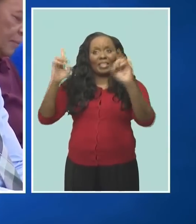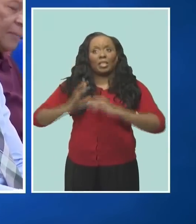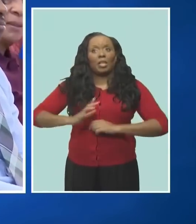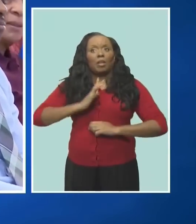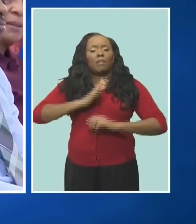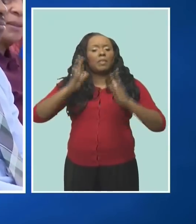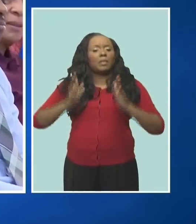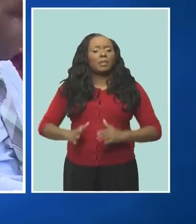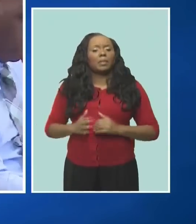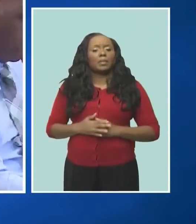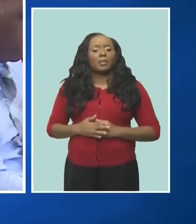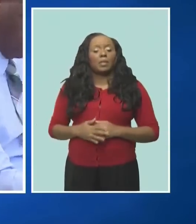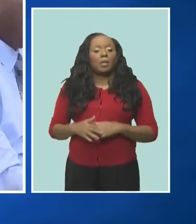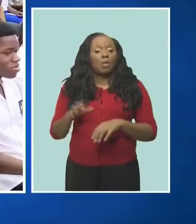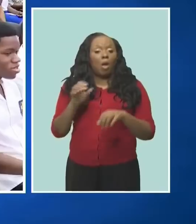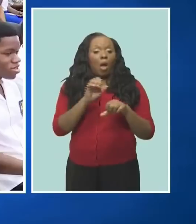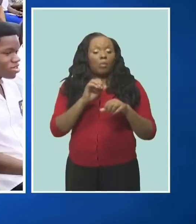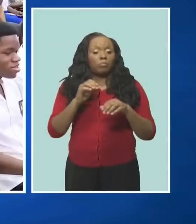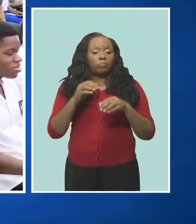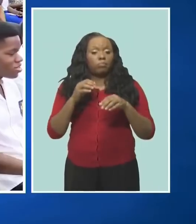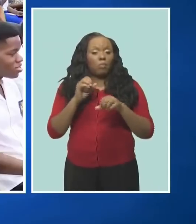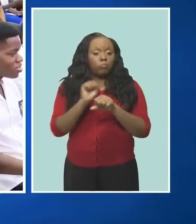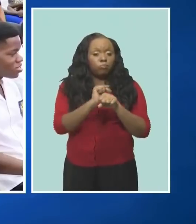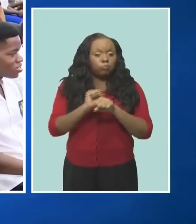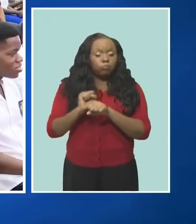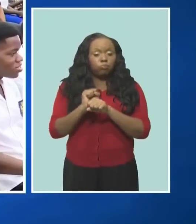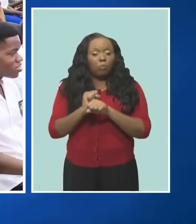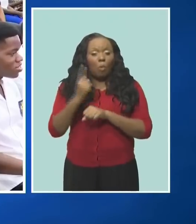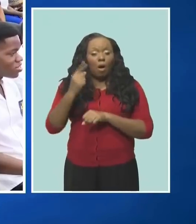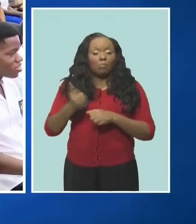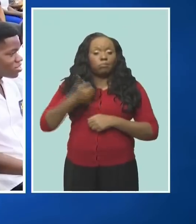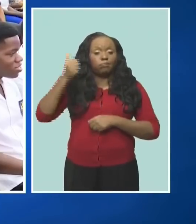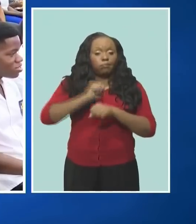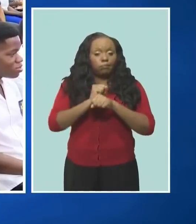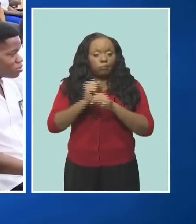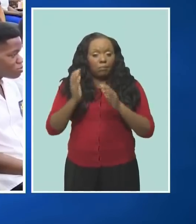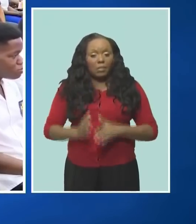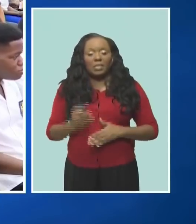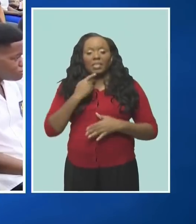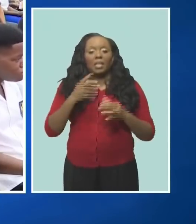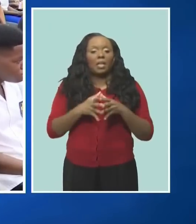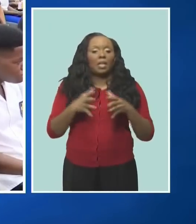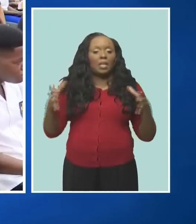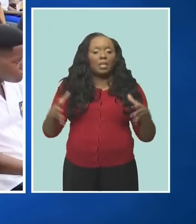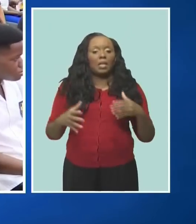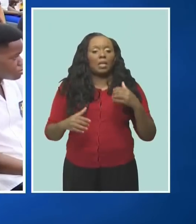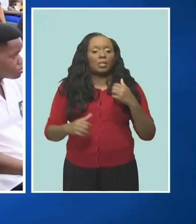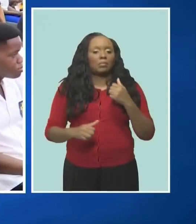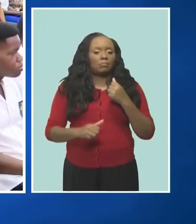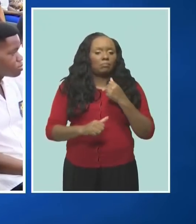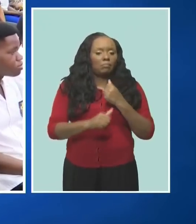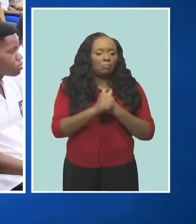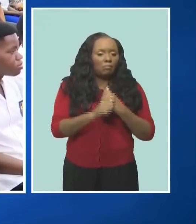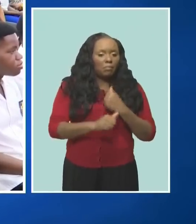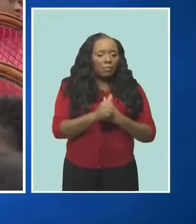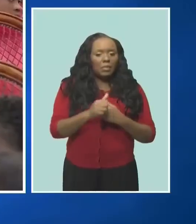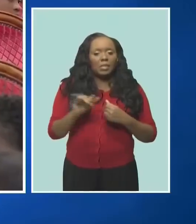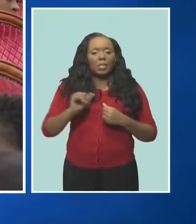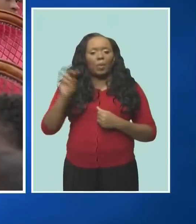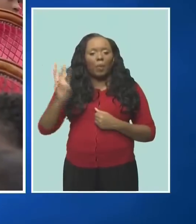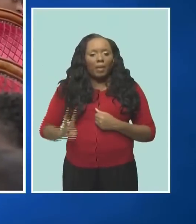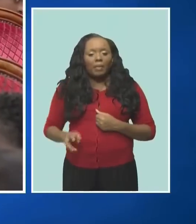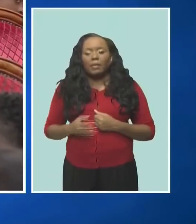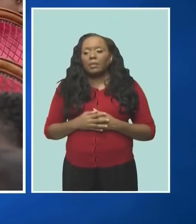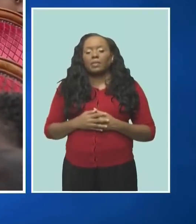Manning, in assessing the examinations, says they were impacted by weather systems and bomb threats, which impacted Jamaica, the British Virgin